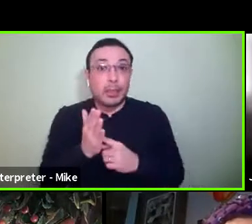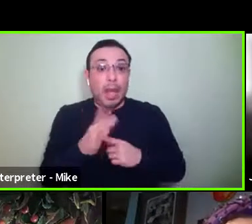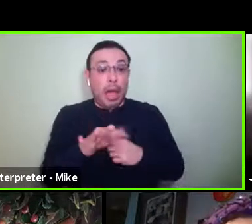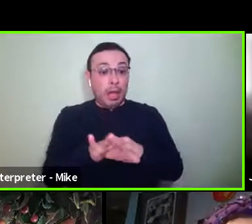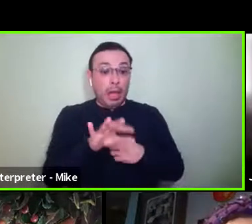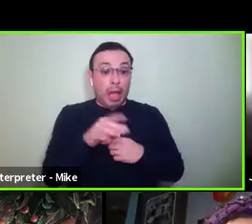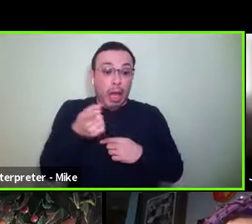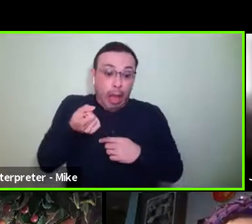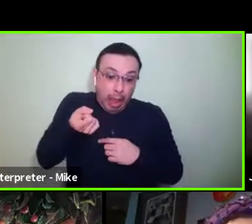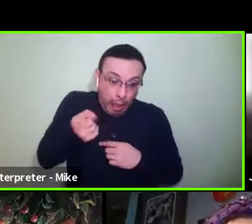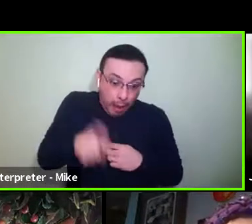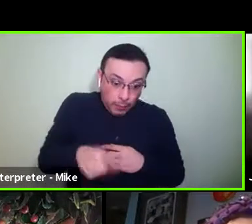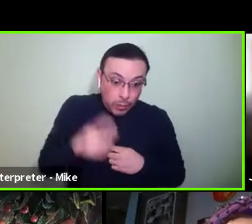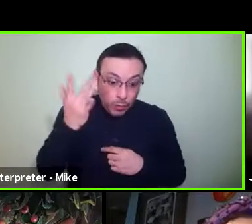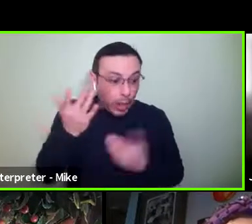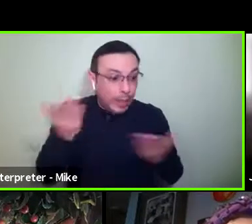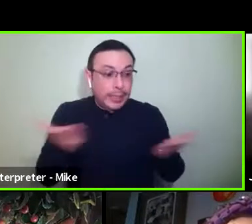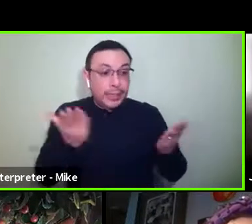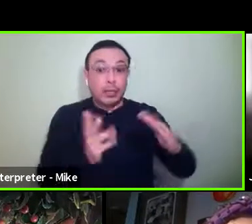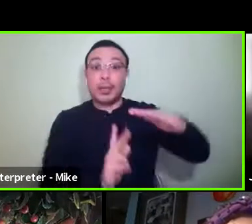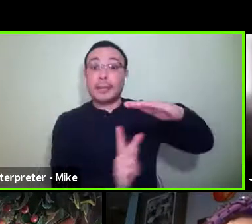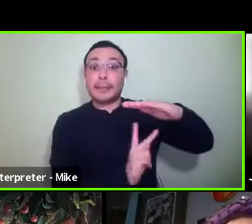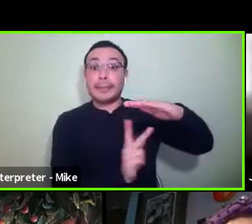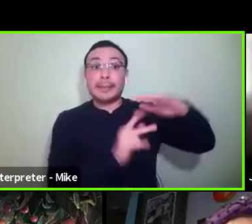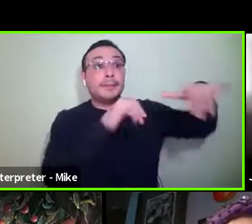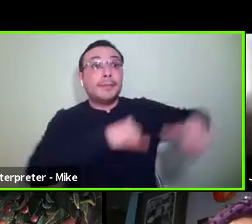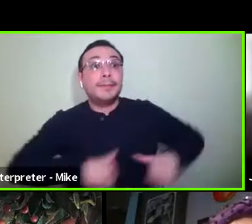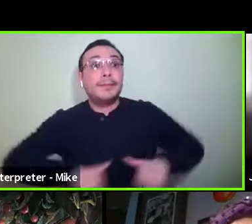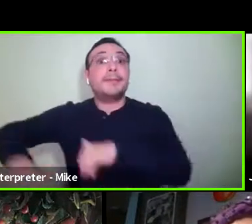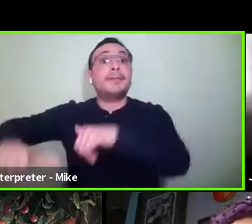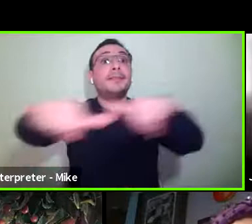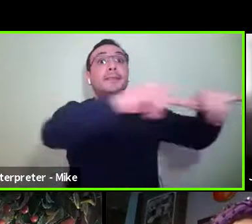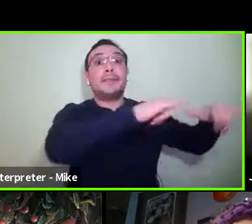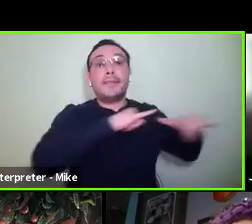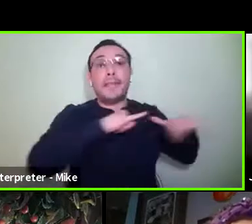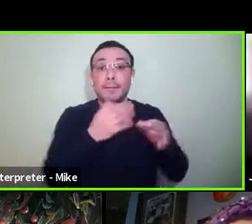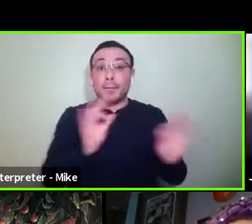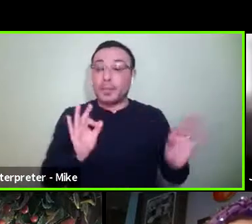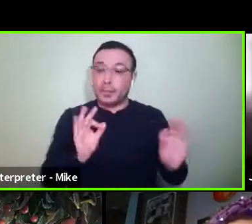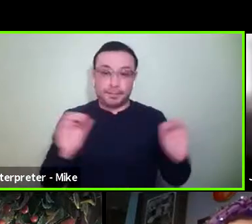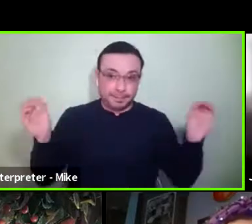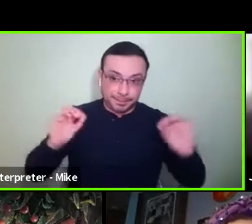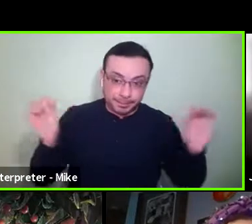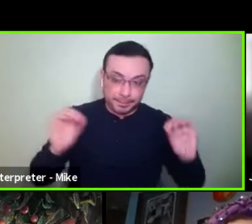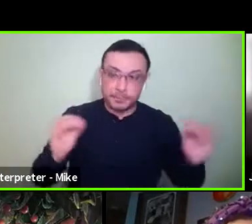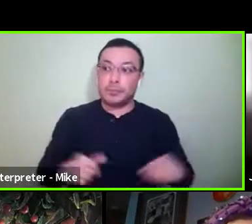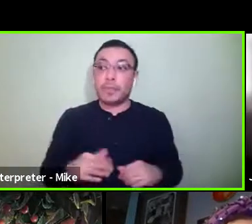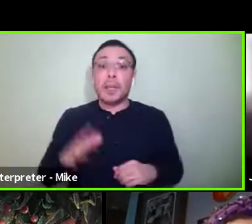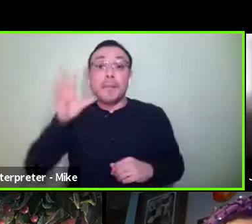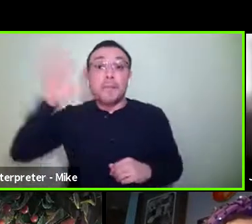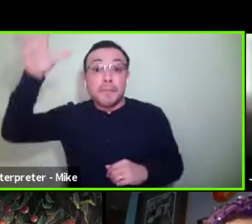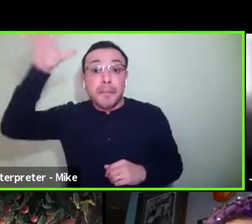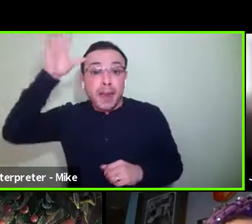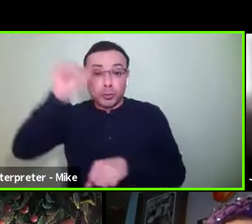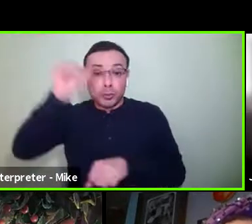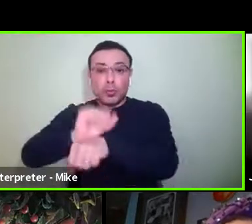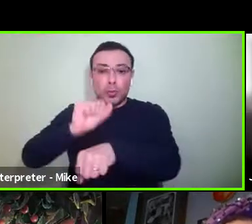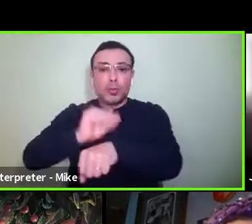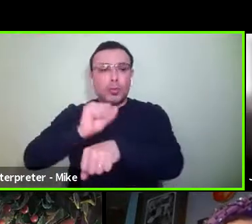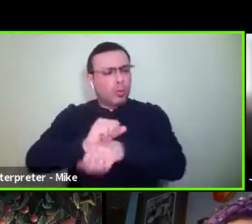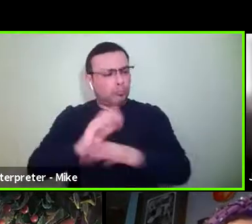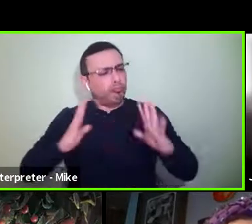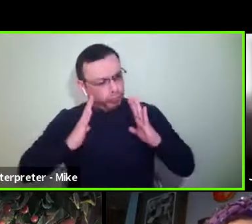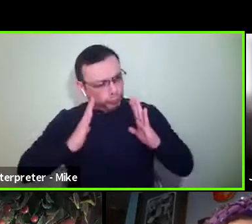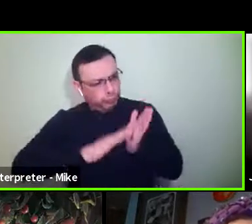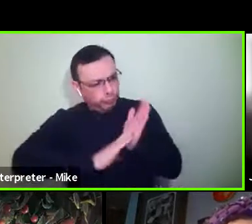doesn't offer parental leave, that doesn't provide sufficient supports for parents